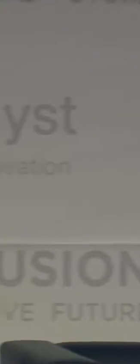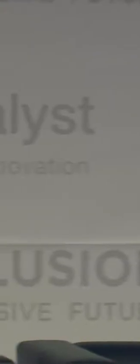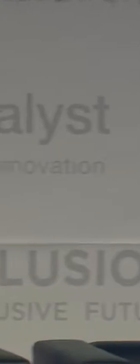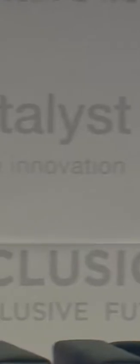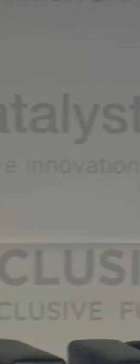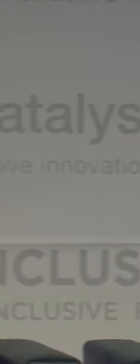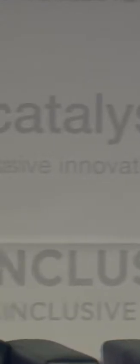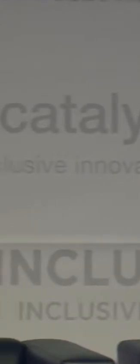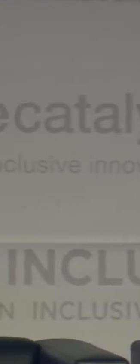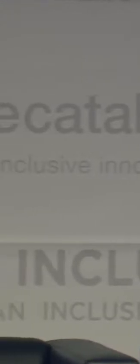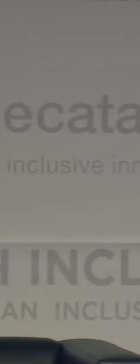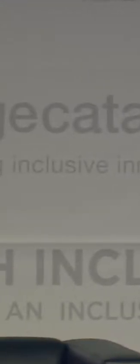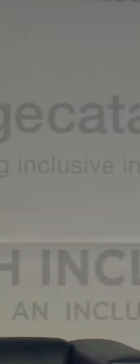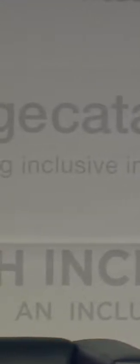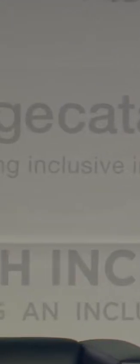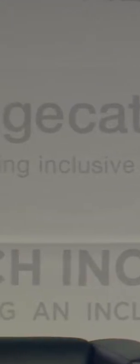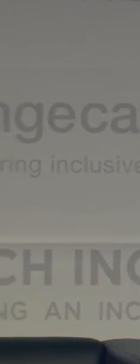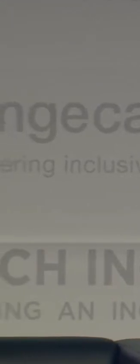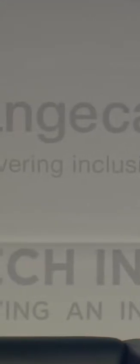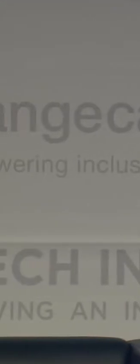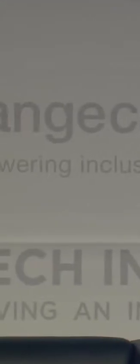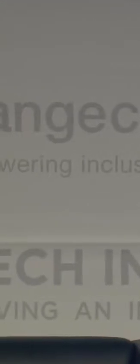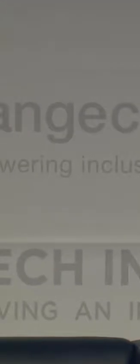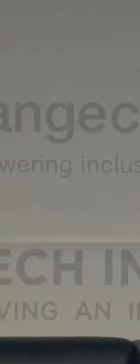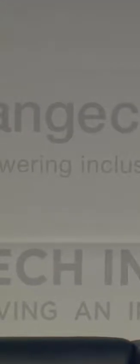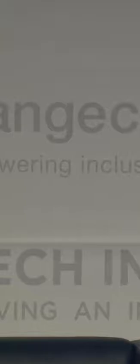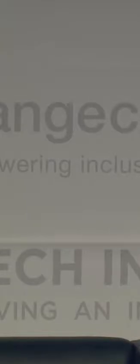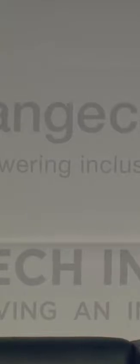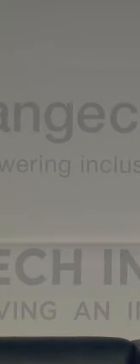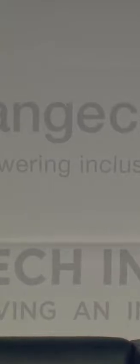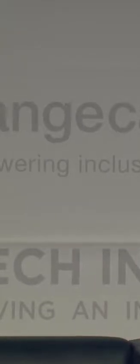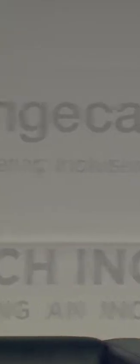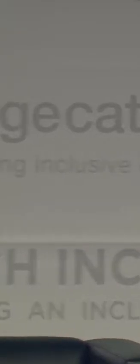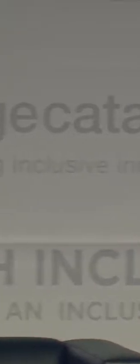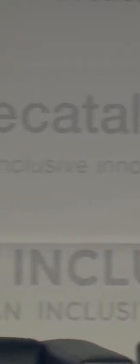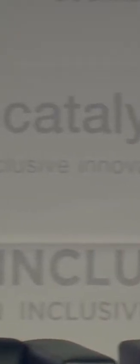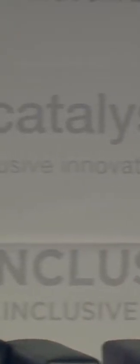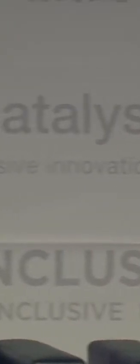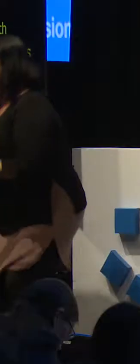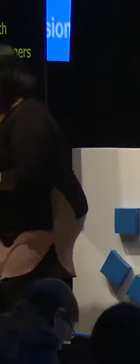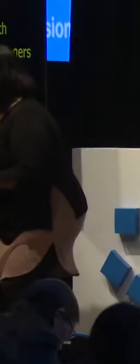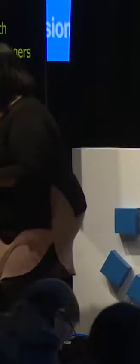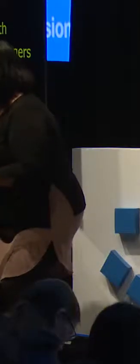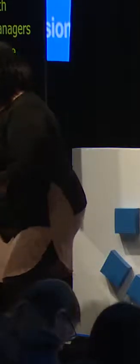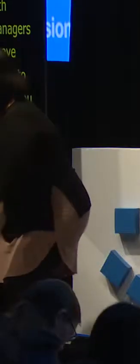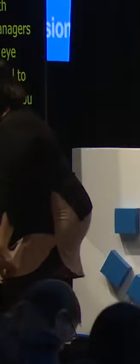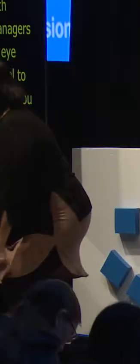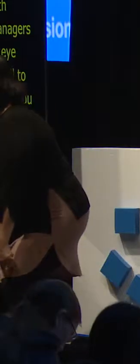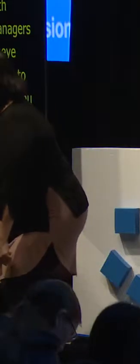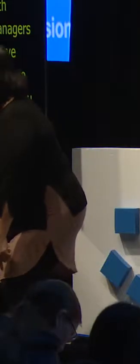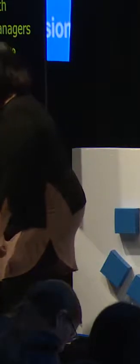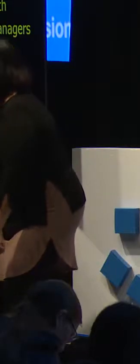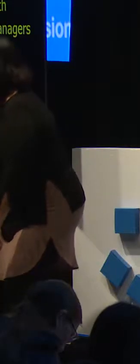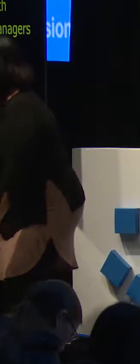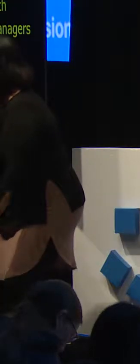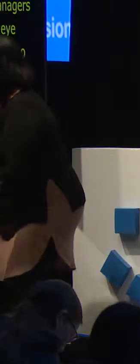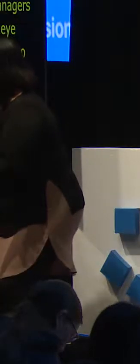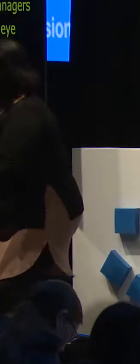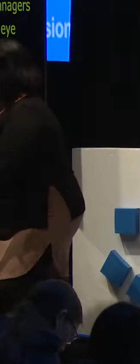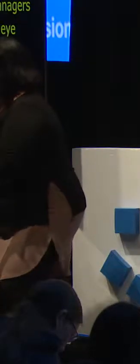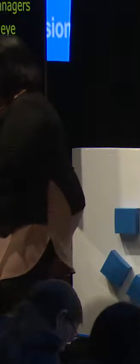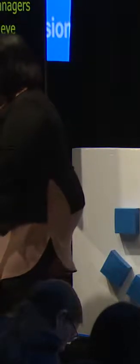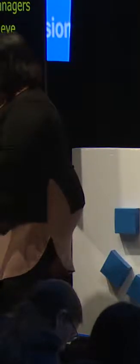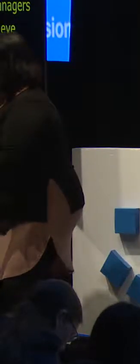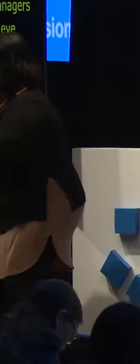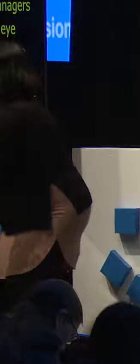to children. And if you're kneeling and you have bad knees and you start to wobble, what are you going to grab onto? The wheelchair. Are you supposed to touch the wheelchair?